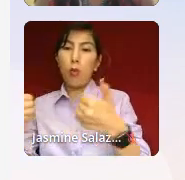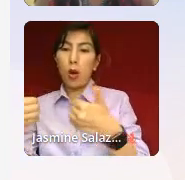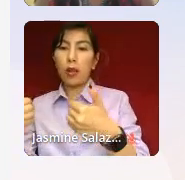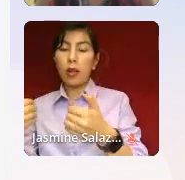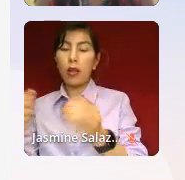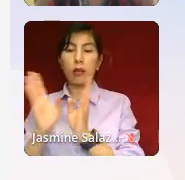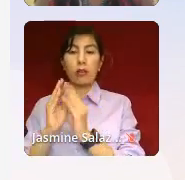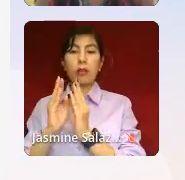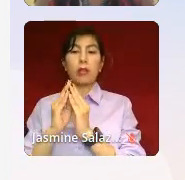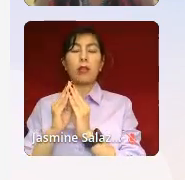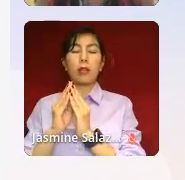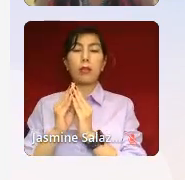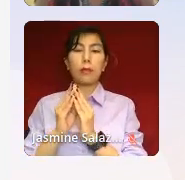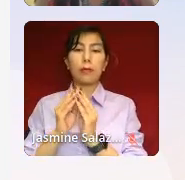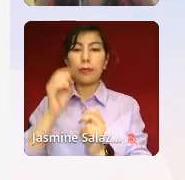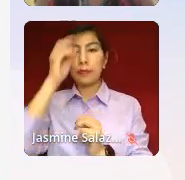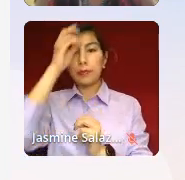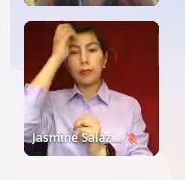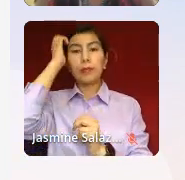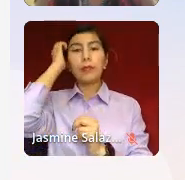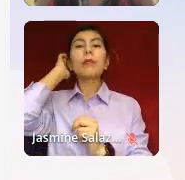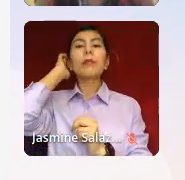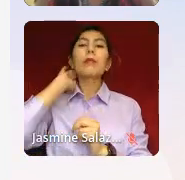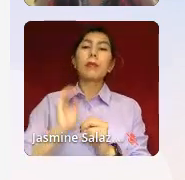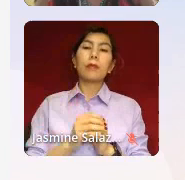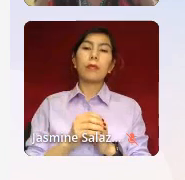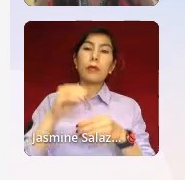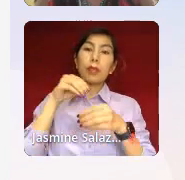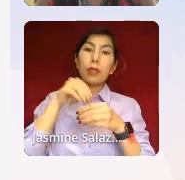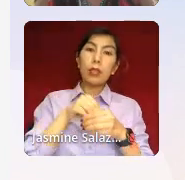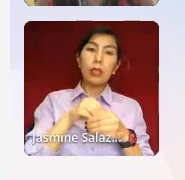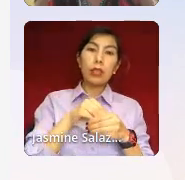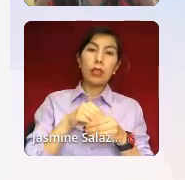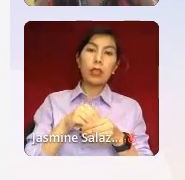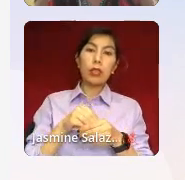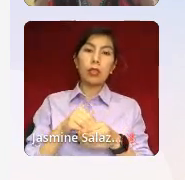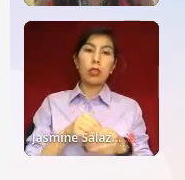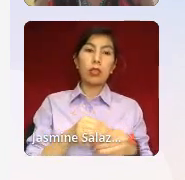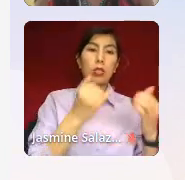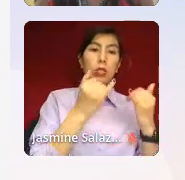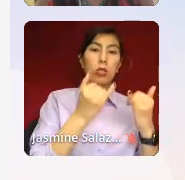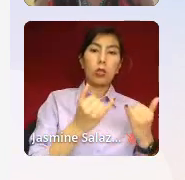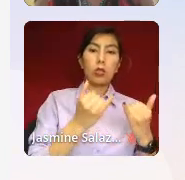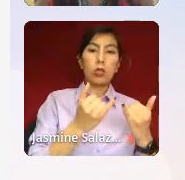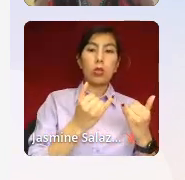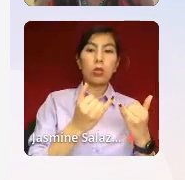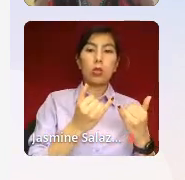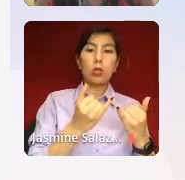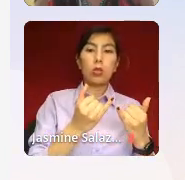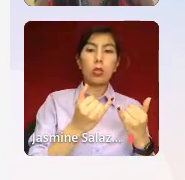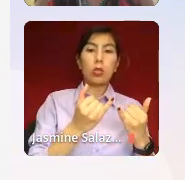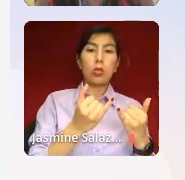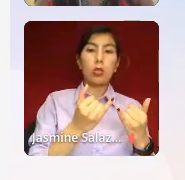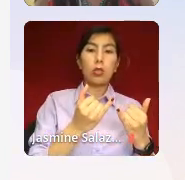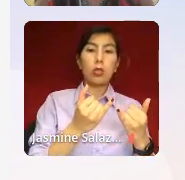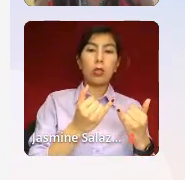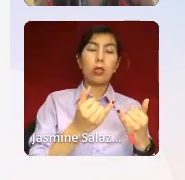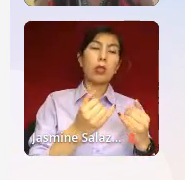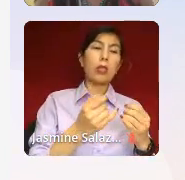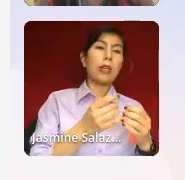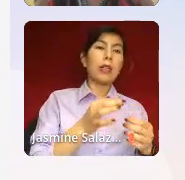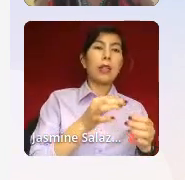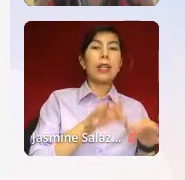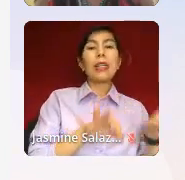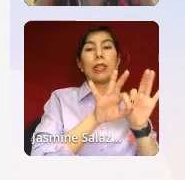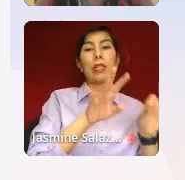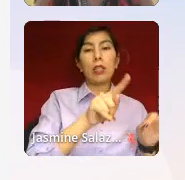Okay, so in the concurrent session and breakout and keynote sessions, they're basically